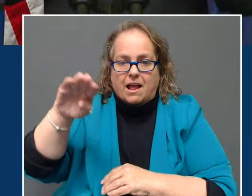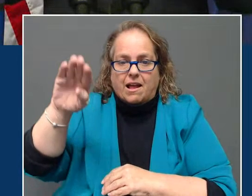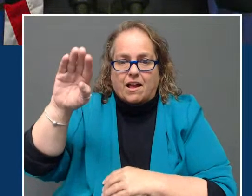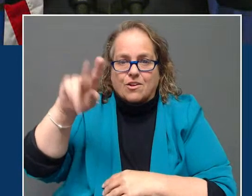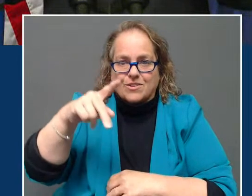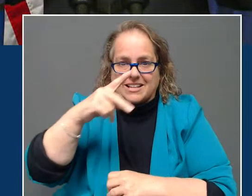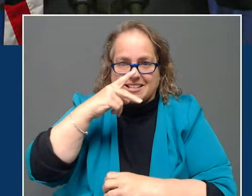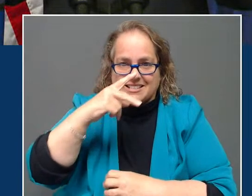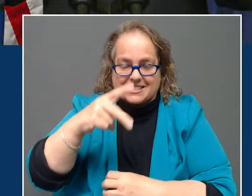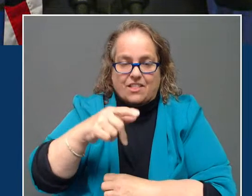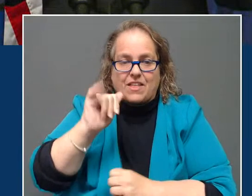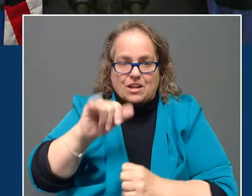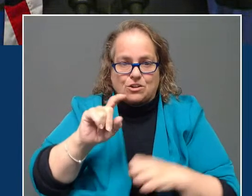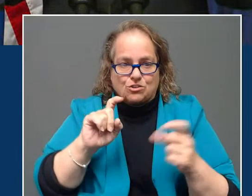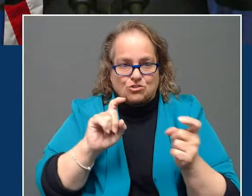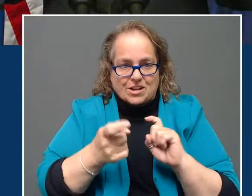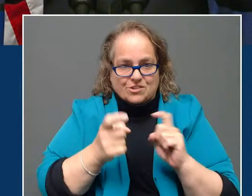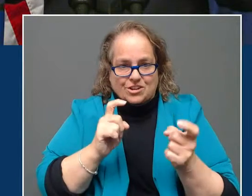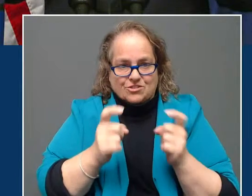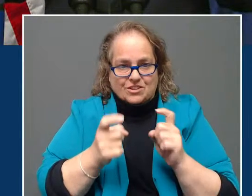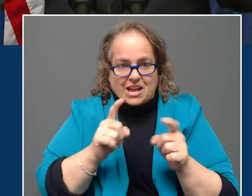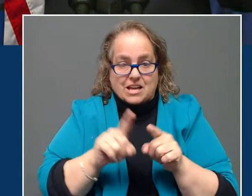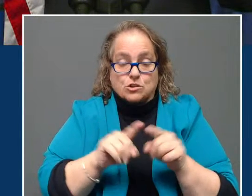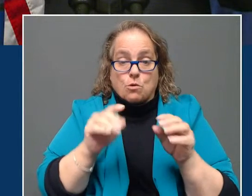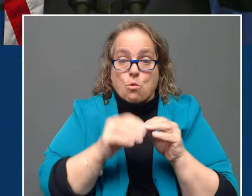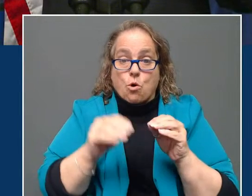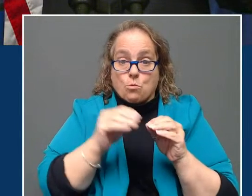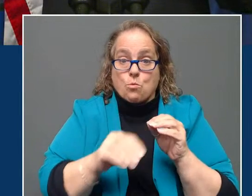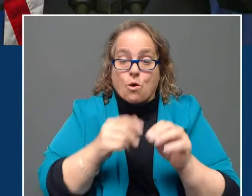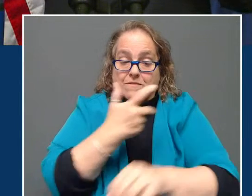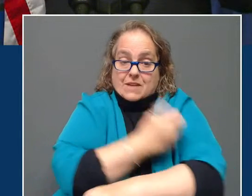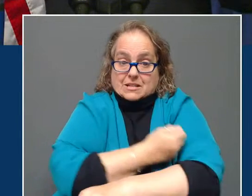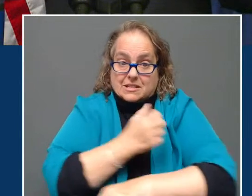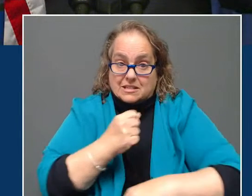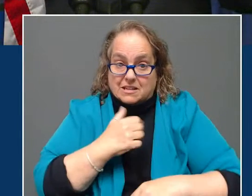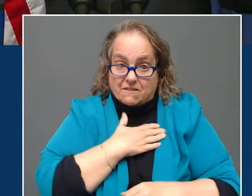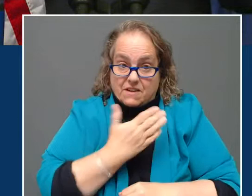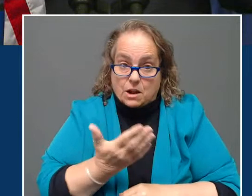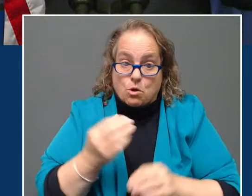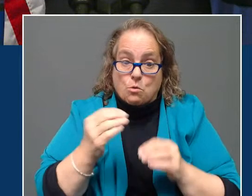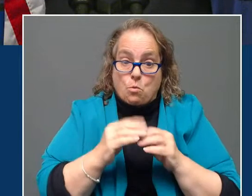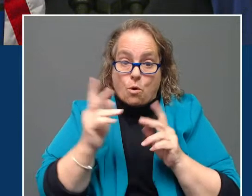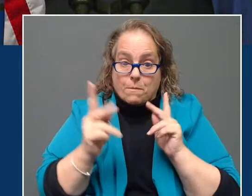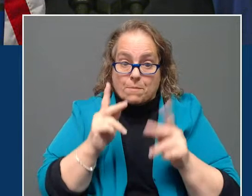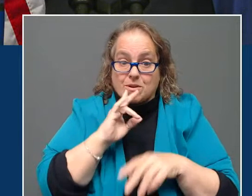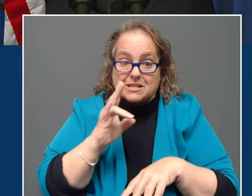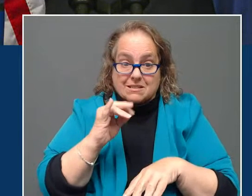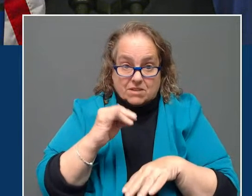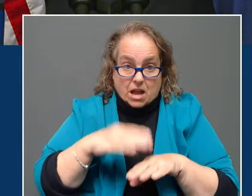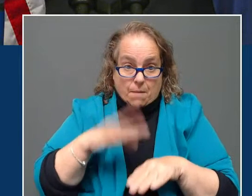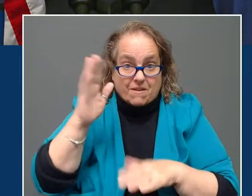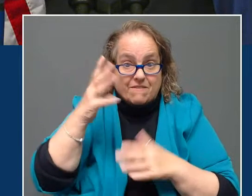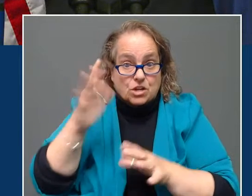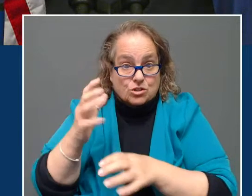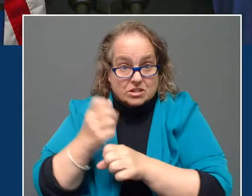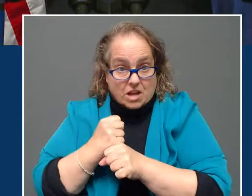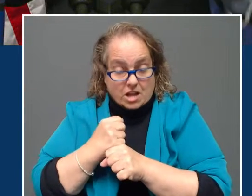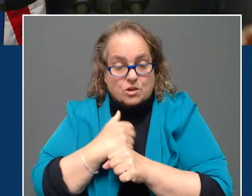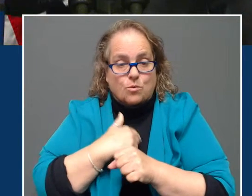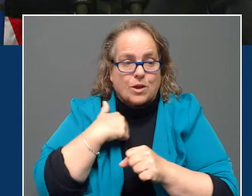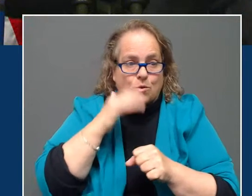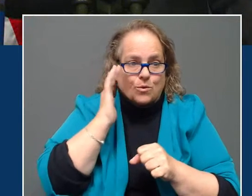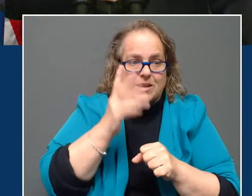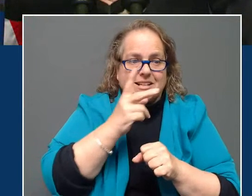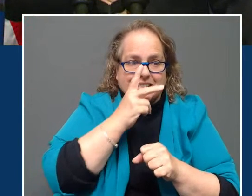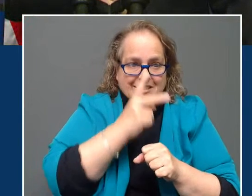going to change as more and more vaccine is there, as more individuals 70 and up have already gotten it. We will actually see